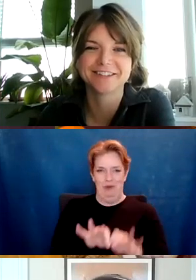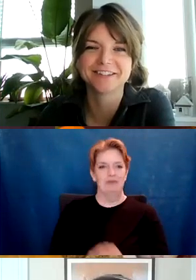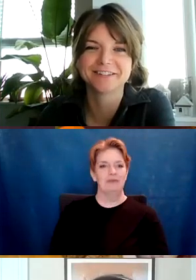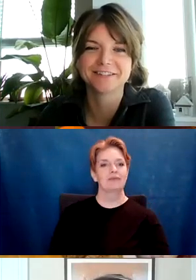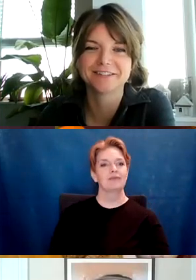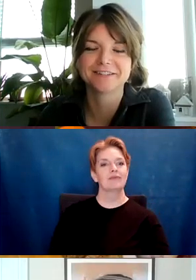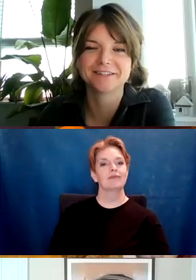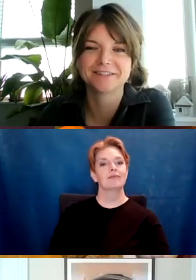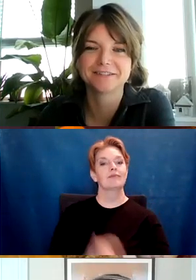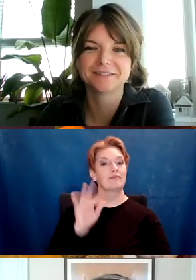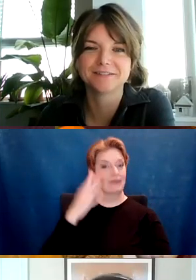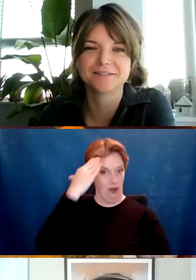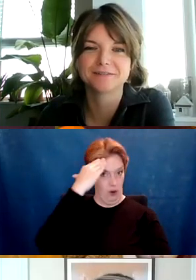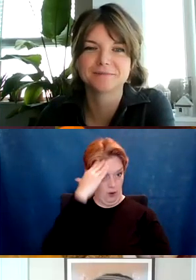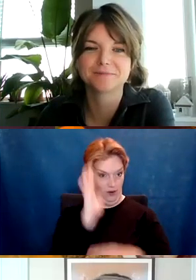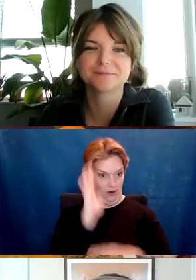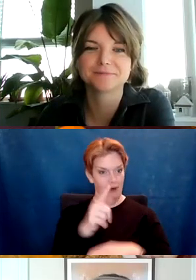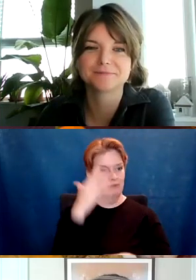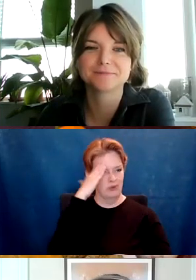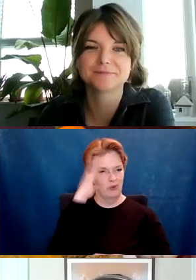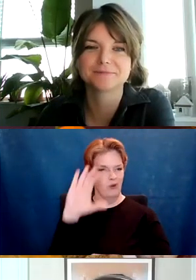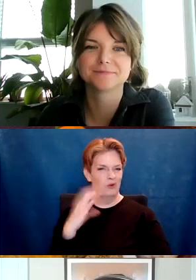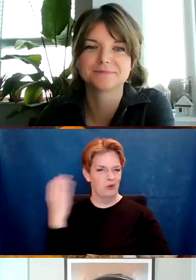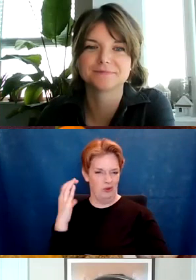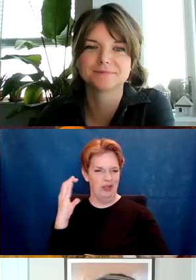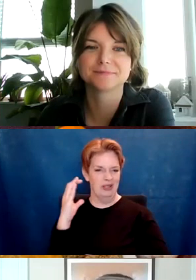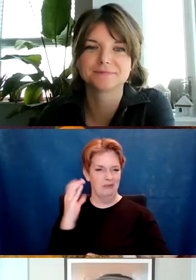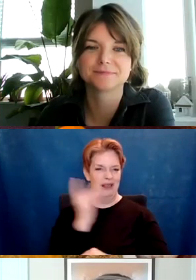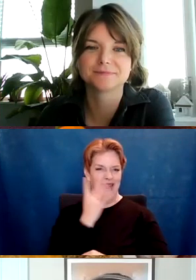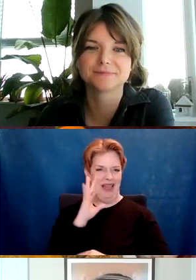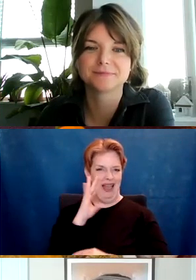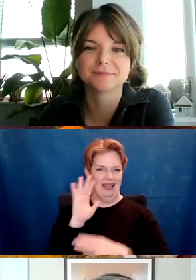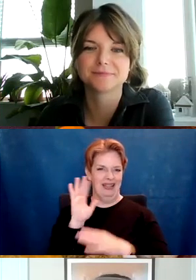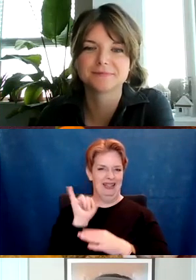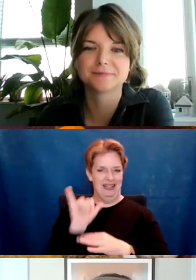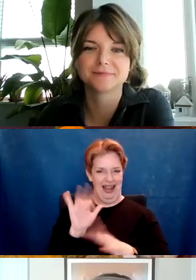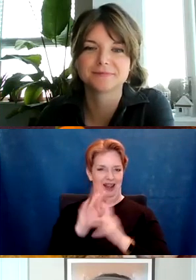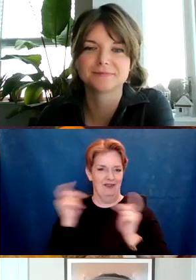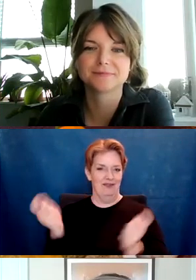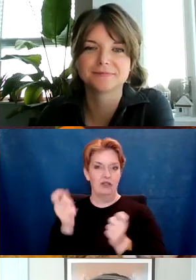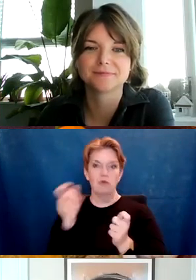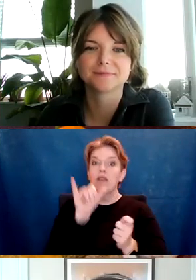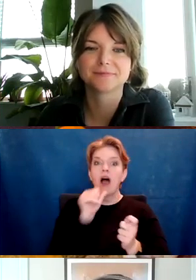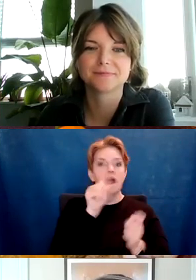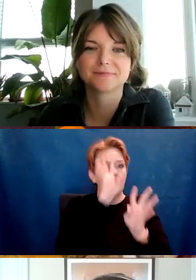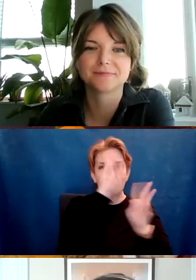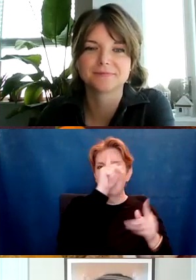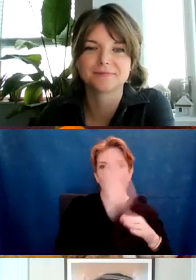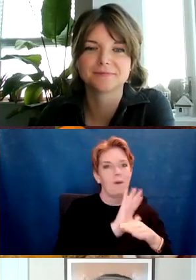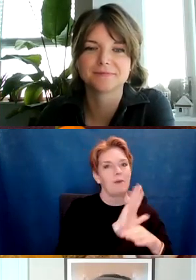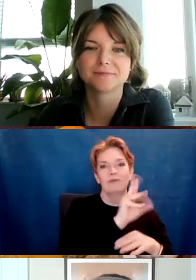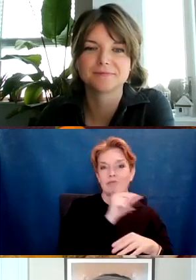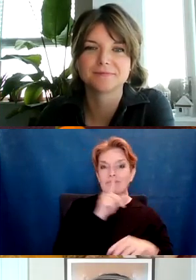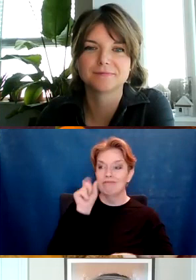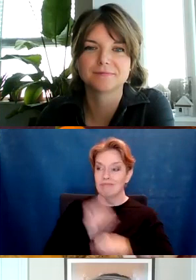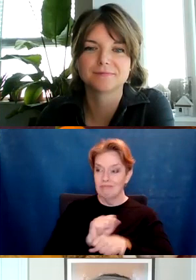film, you are familiar with the Christmas Light Festival, which I am happy to say was not a movie convention, but an actual